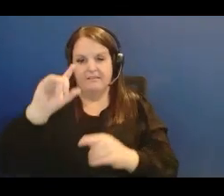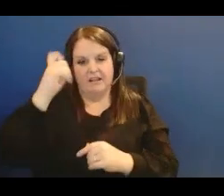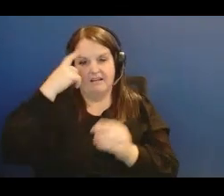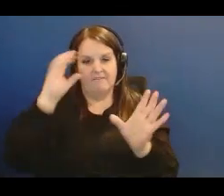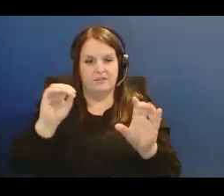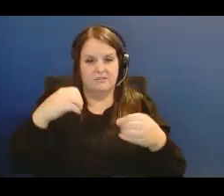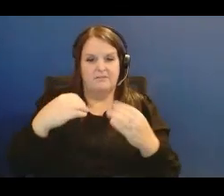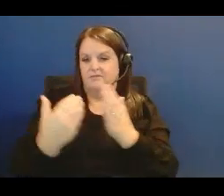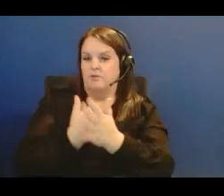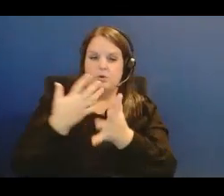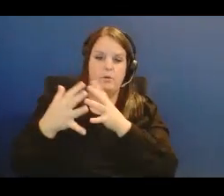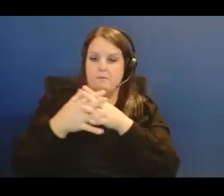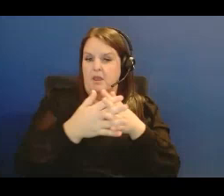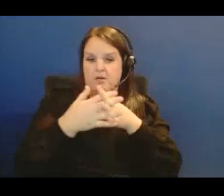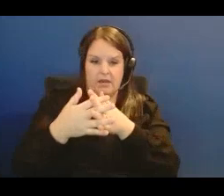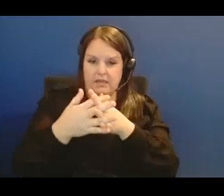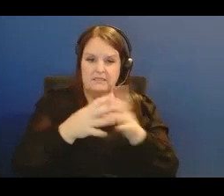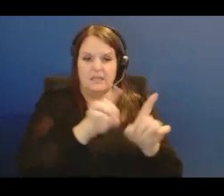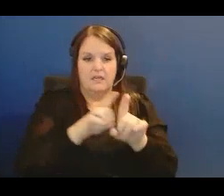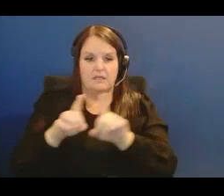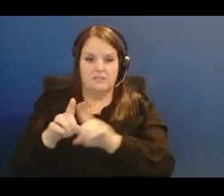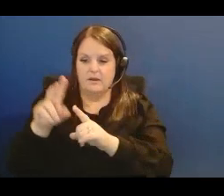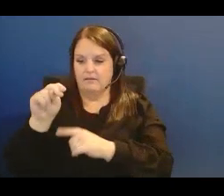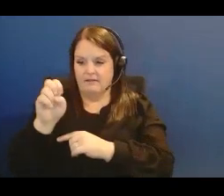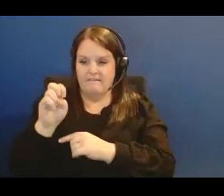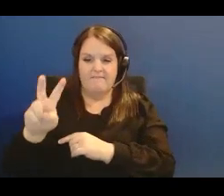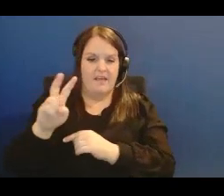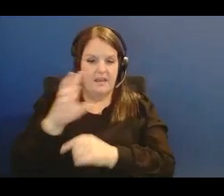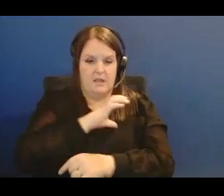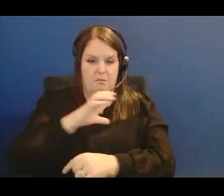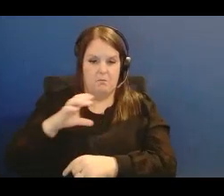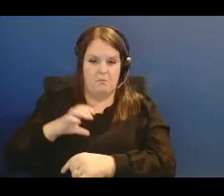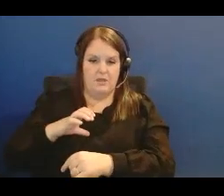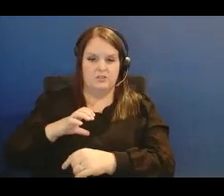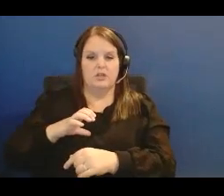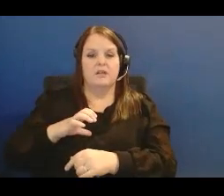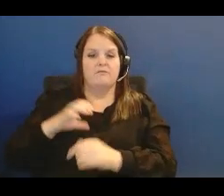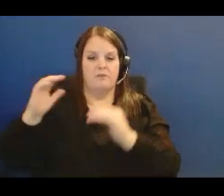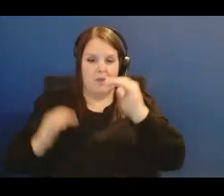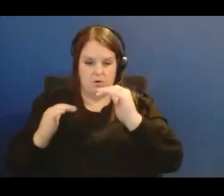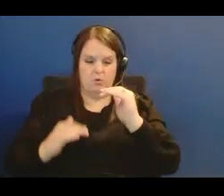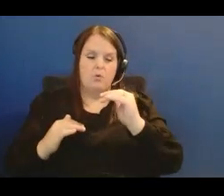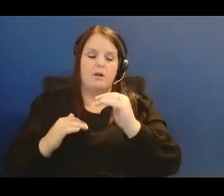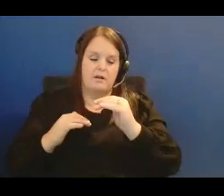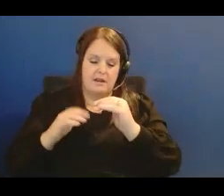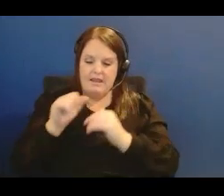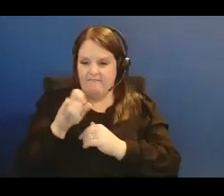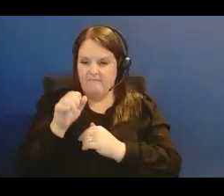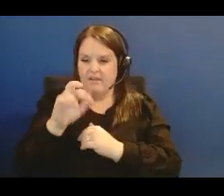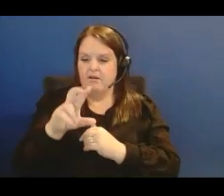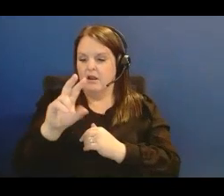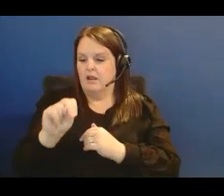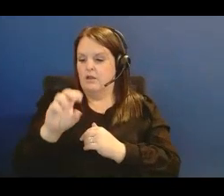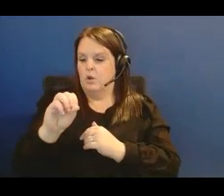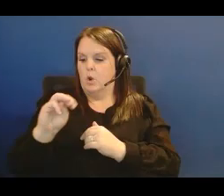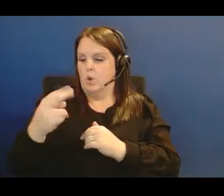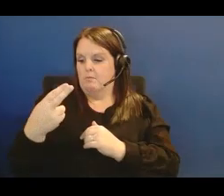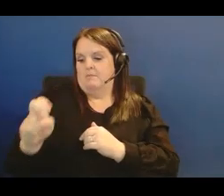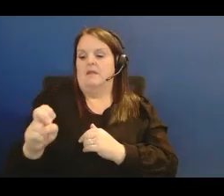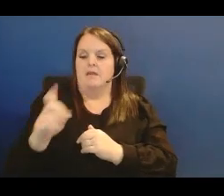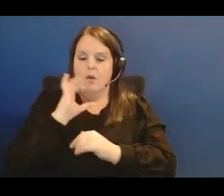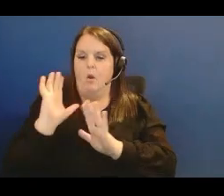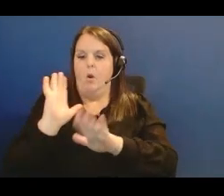New Americans, as well as the Nevada Commission for Minority Affairs and NOMHE, our three organizations per statute